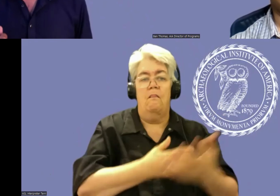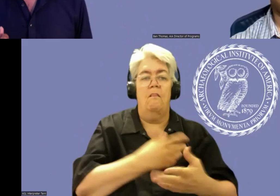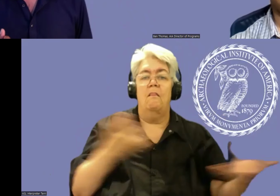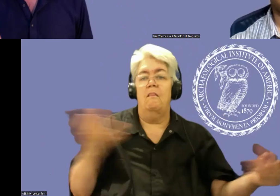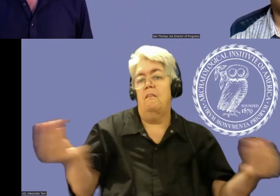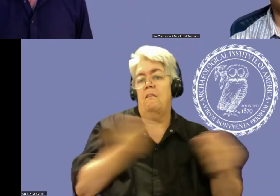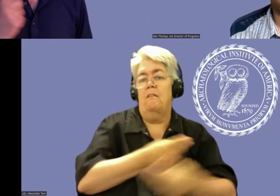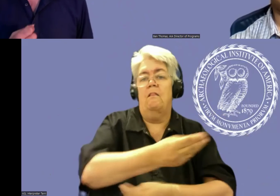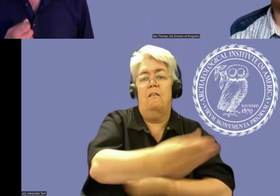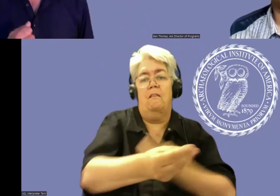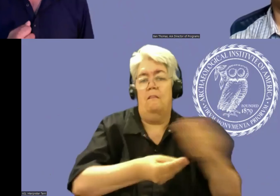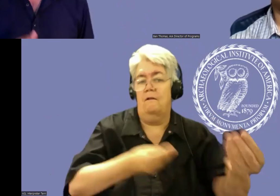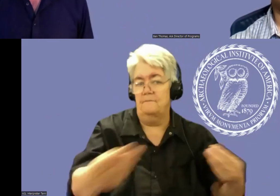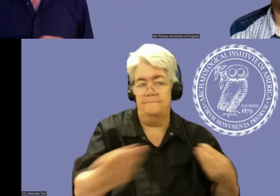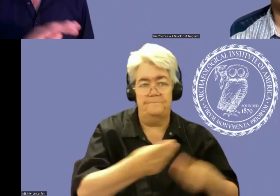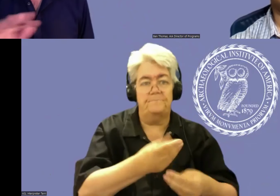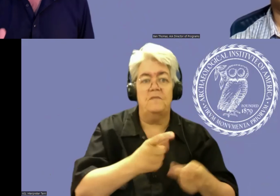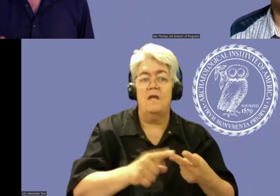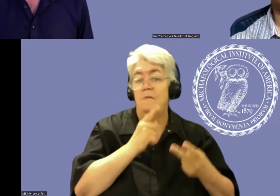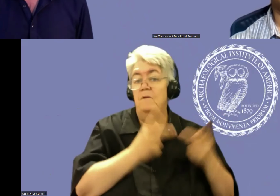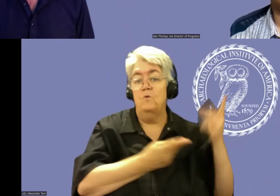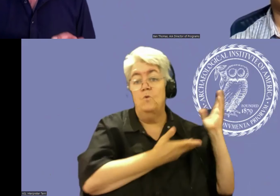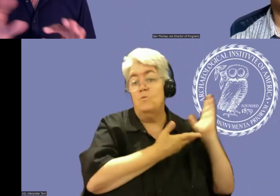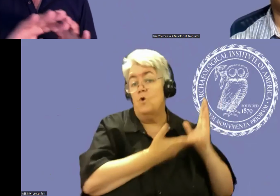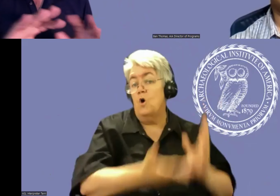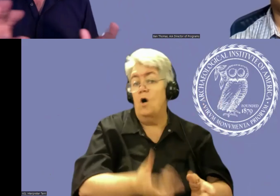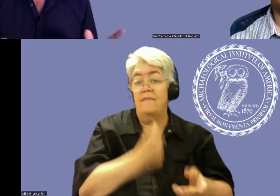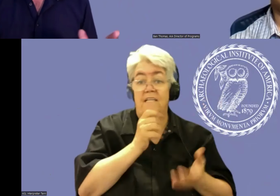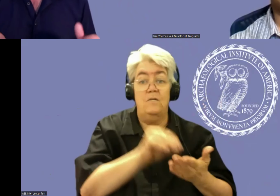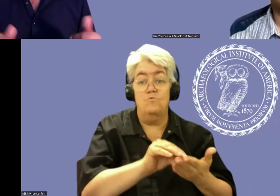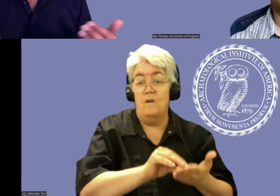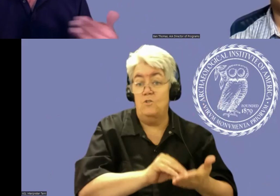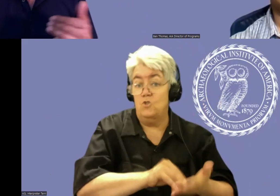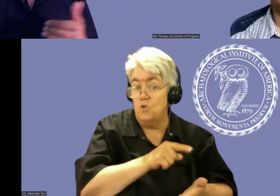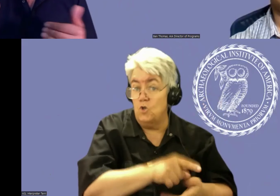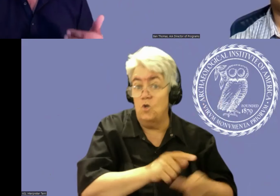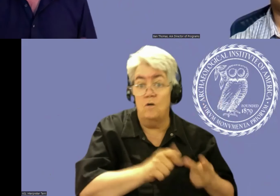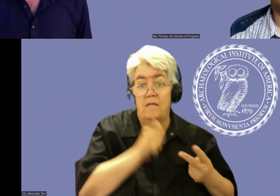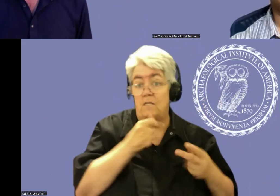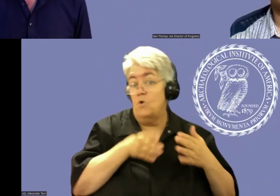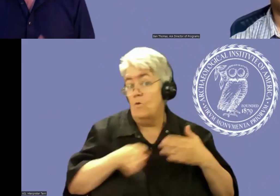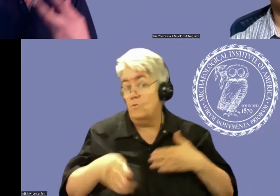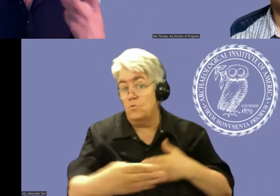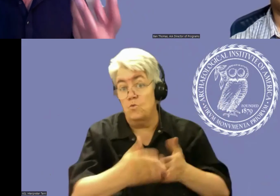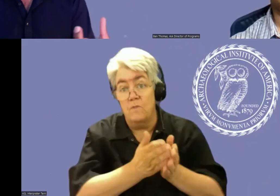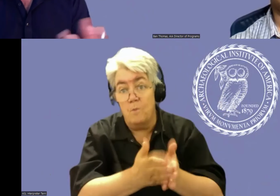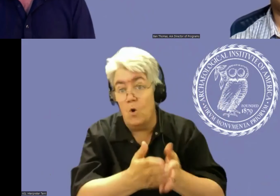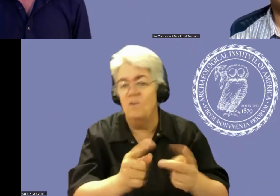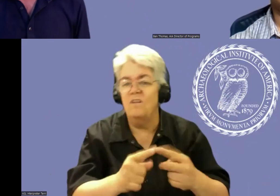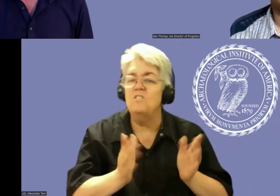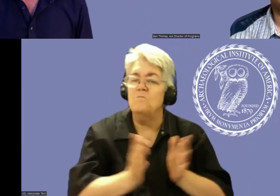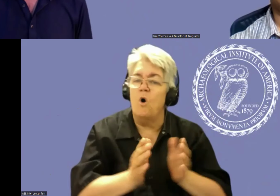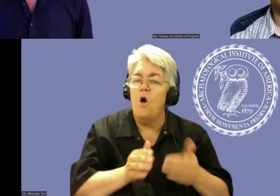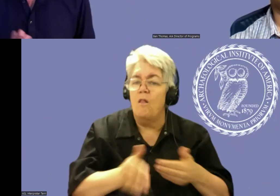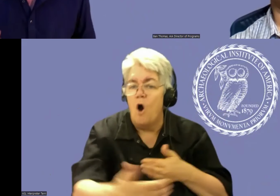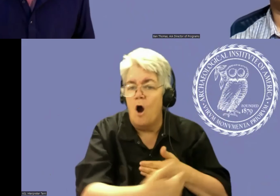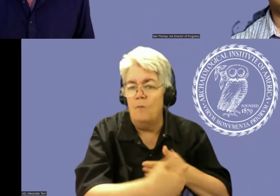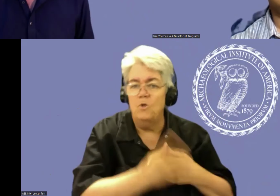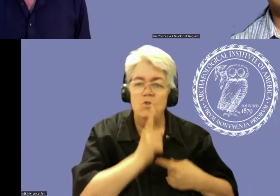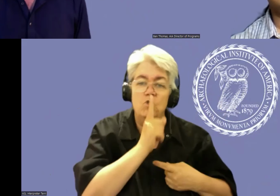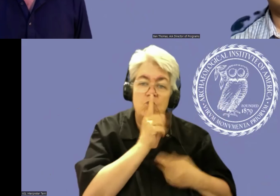populations, um, brought informally to the island without any register, not at the ports and so on, because there's a lot of small little harbors that could be used.